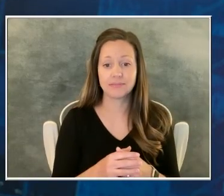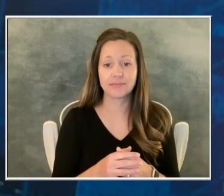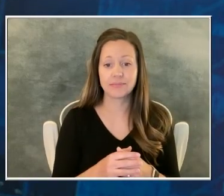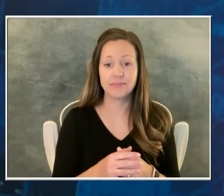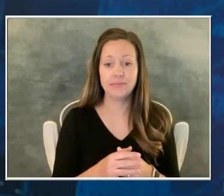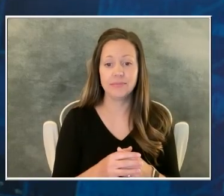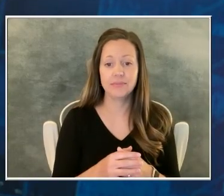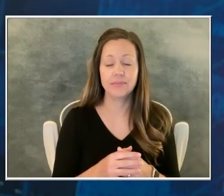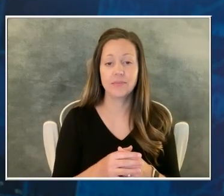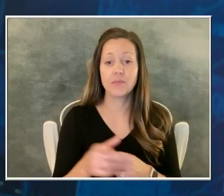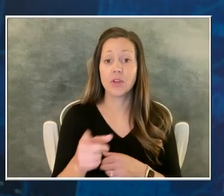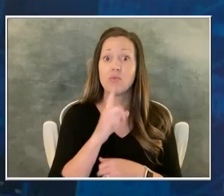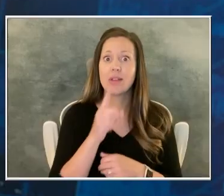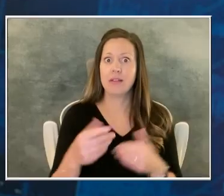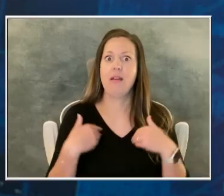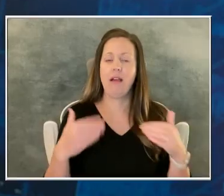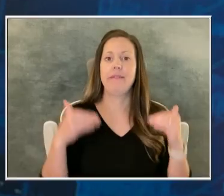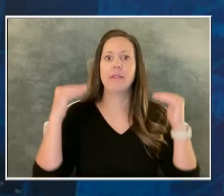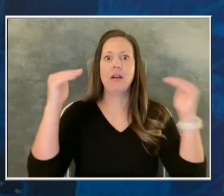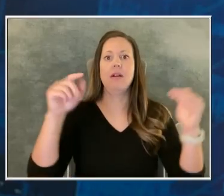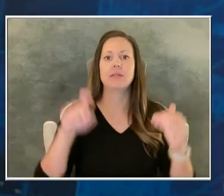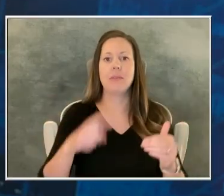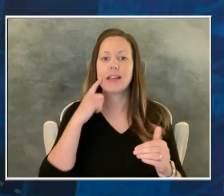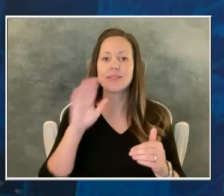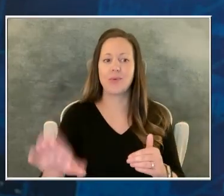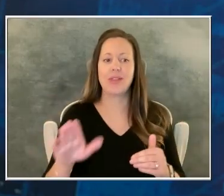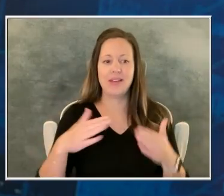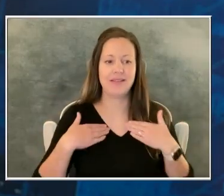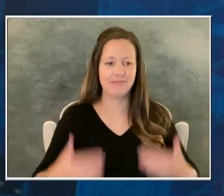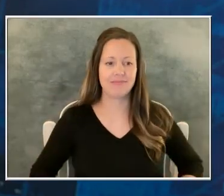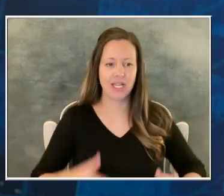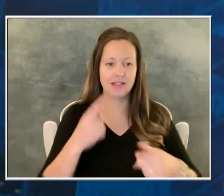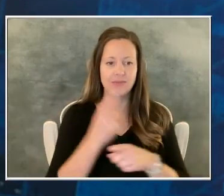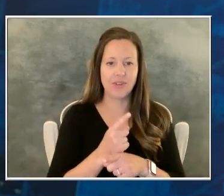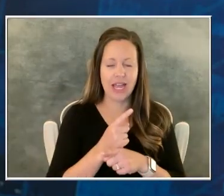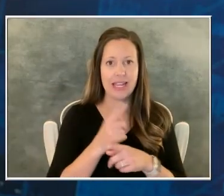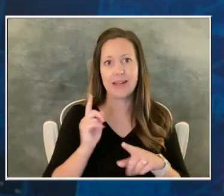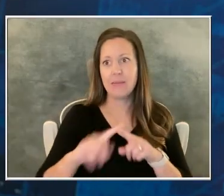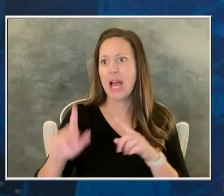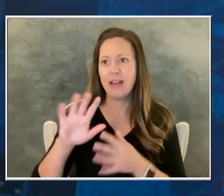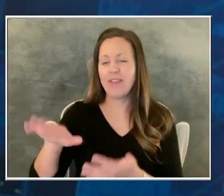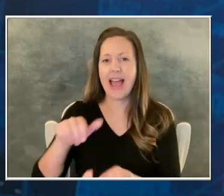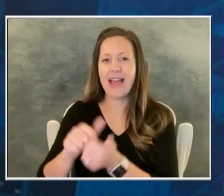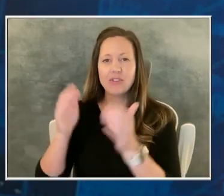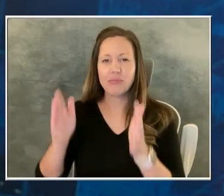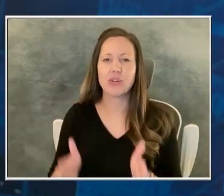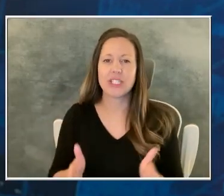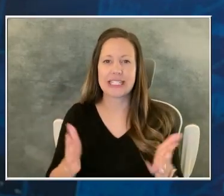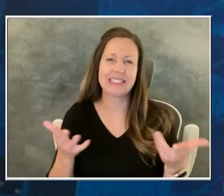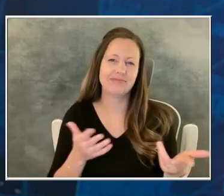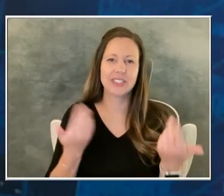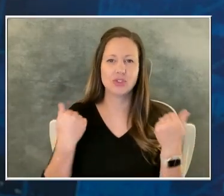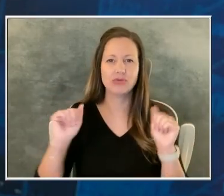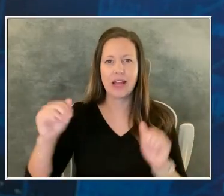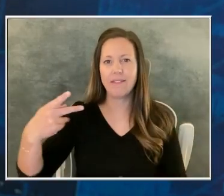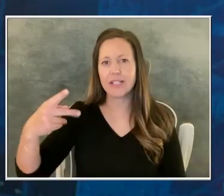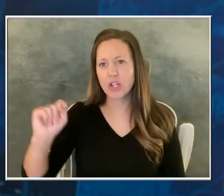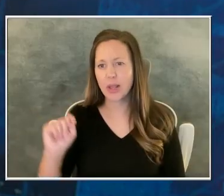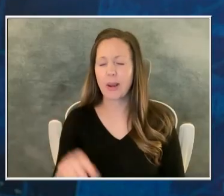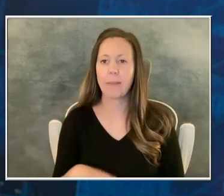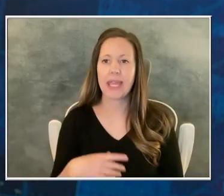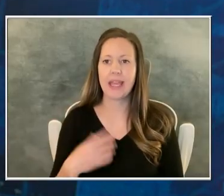they have high demands of their tendon. So obviously they're going to do that. But for the average person, usually I try to have them do physical therapy.